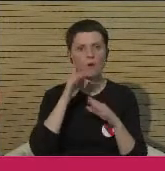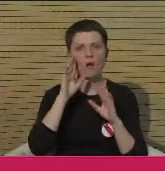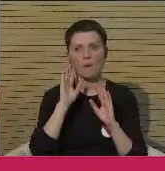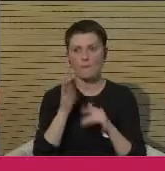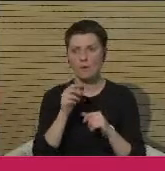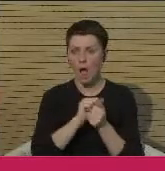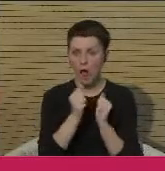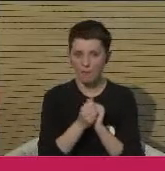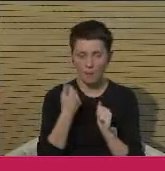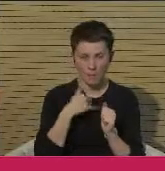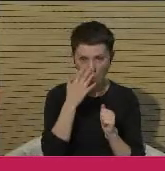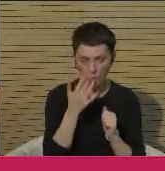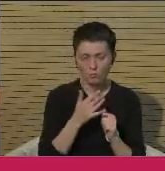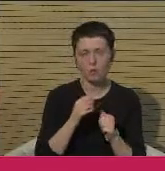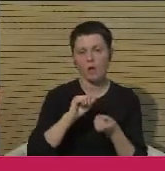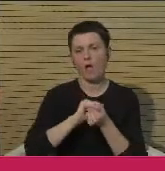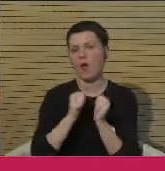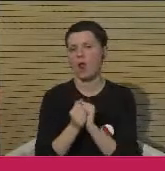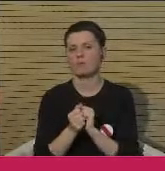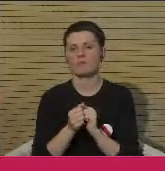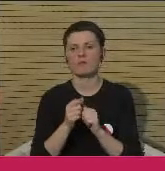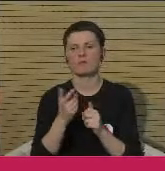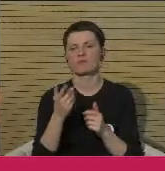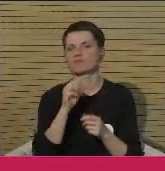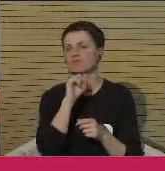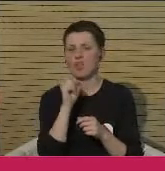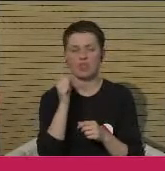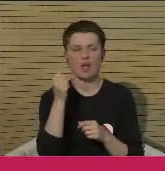say either this will be